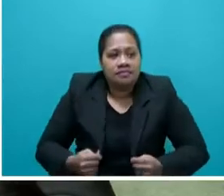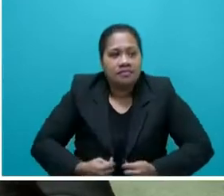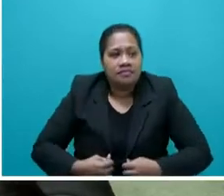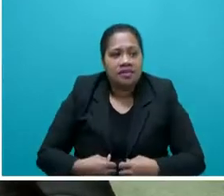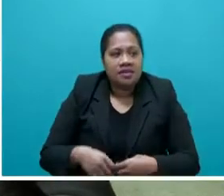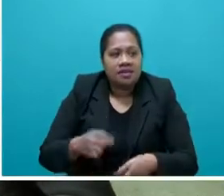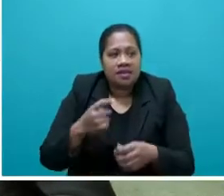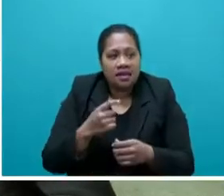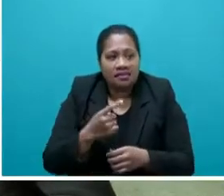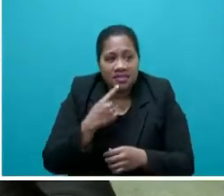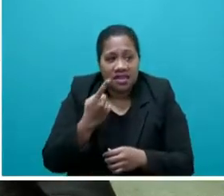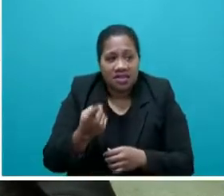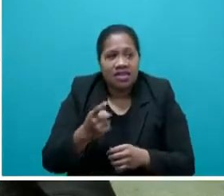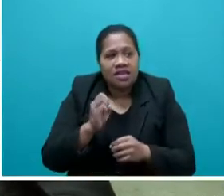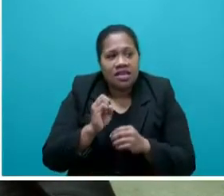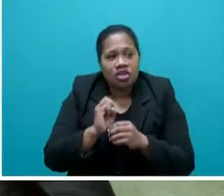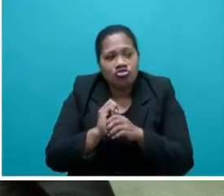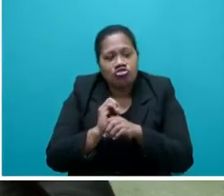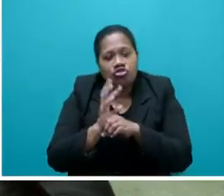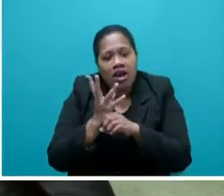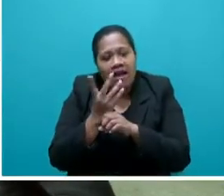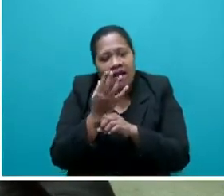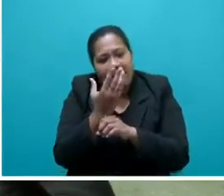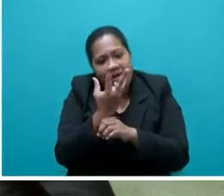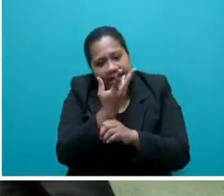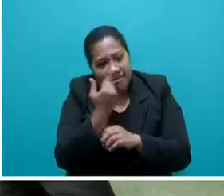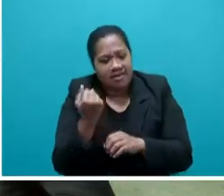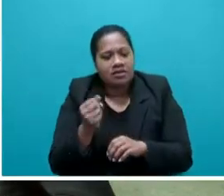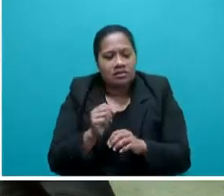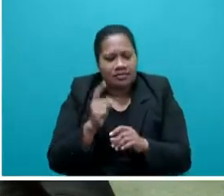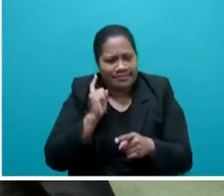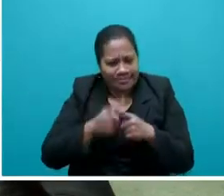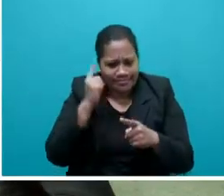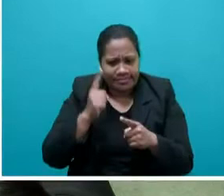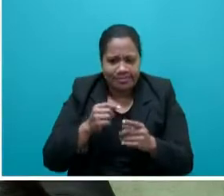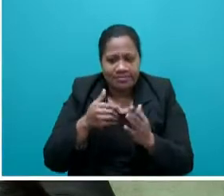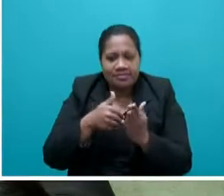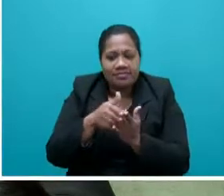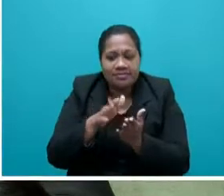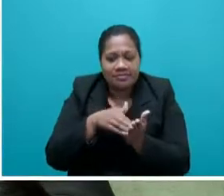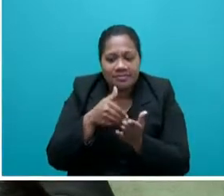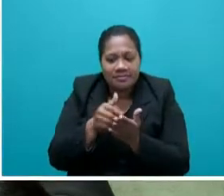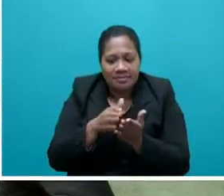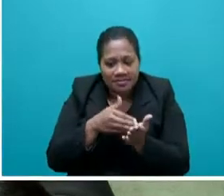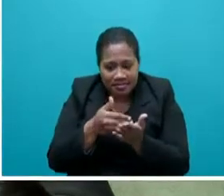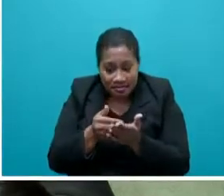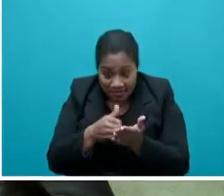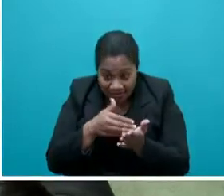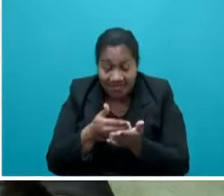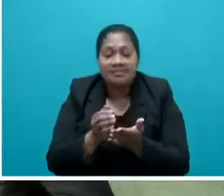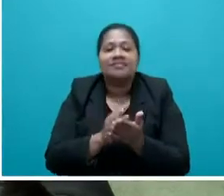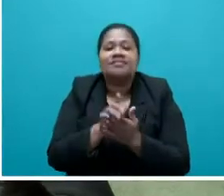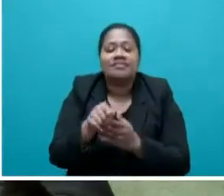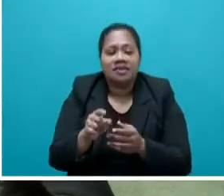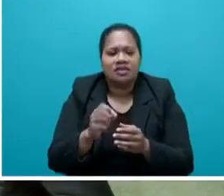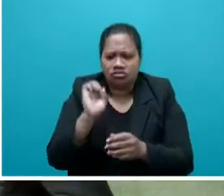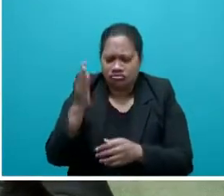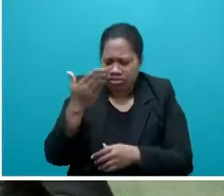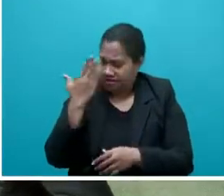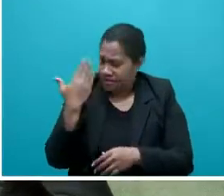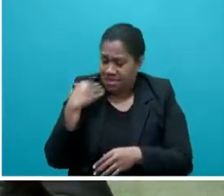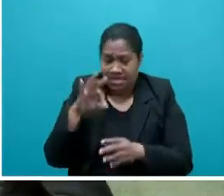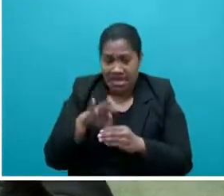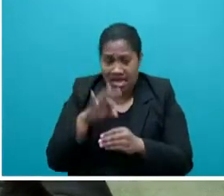wearing off really quickly. And I remember some of our supporters, after the elections, the results of the last elections, were